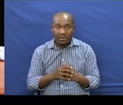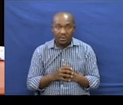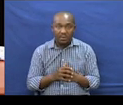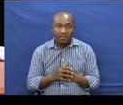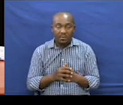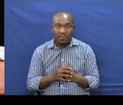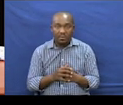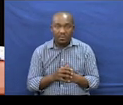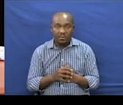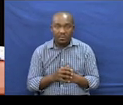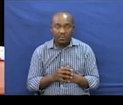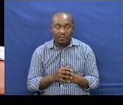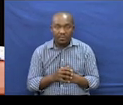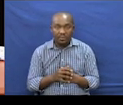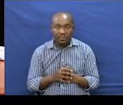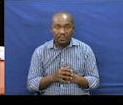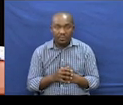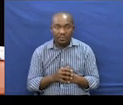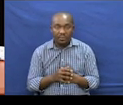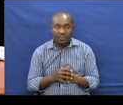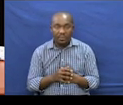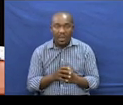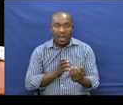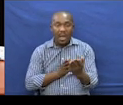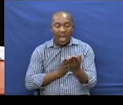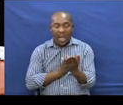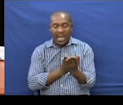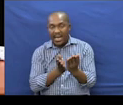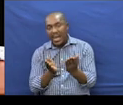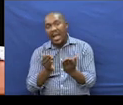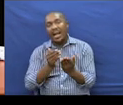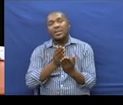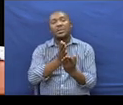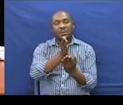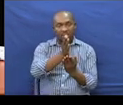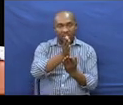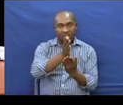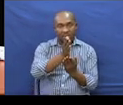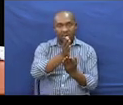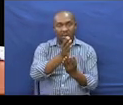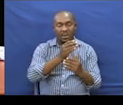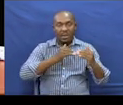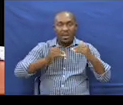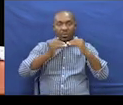Another type of democracy is indirect democracy.